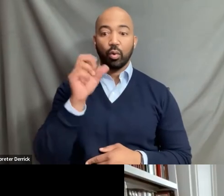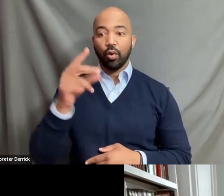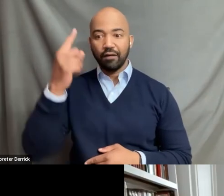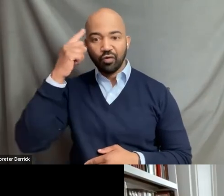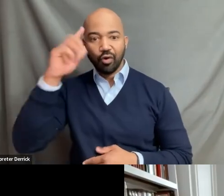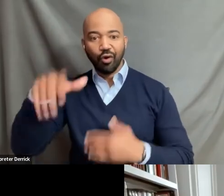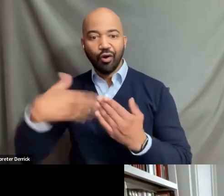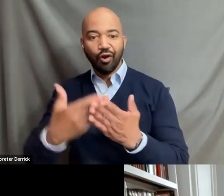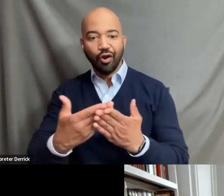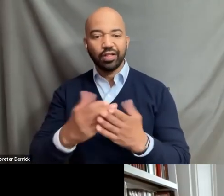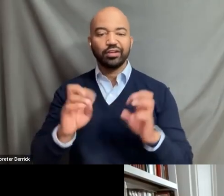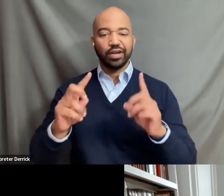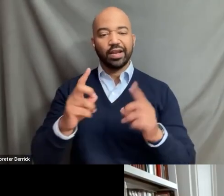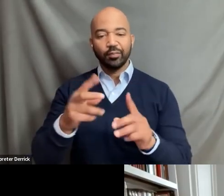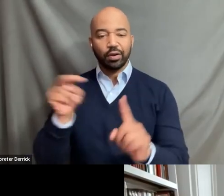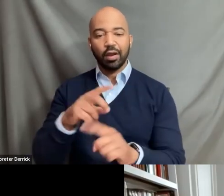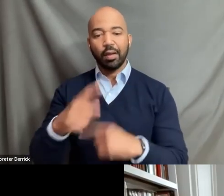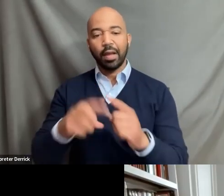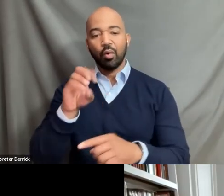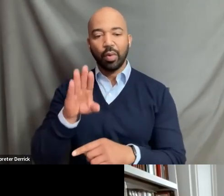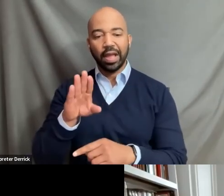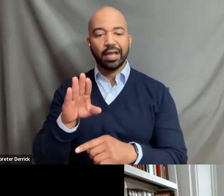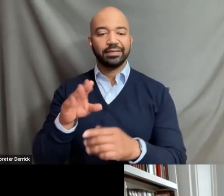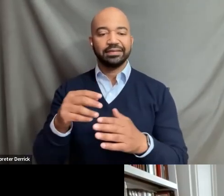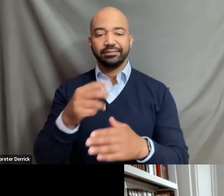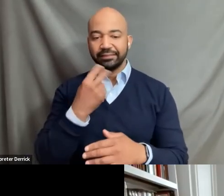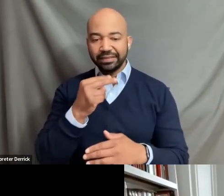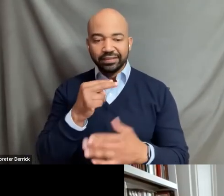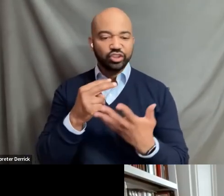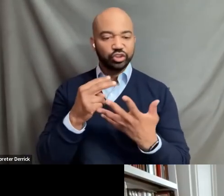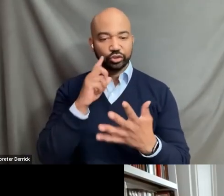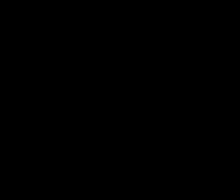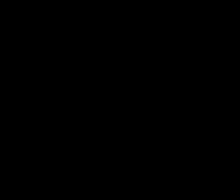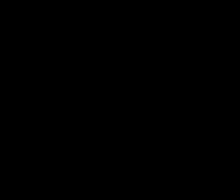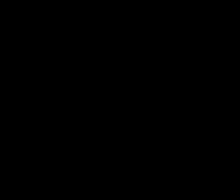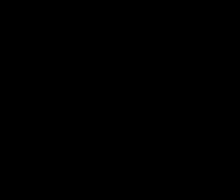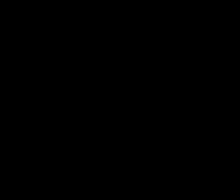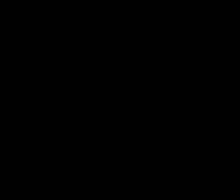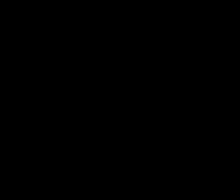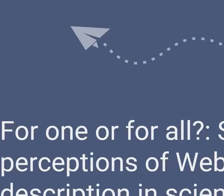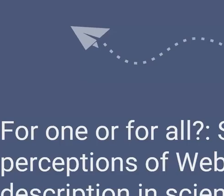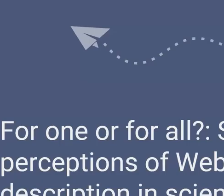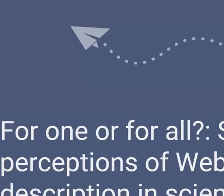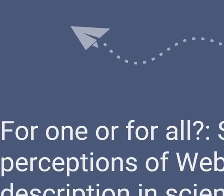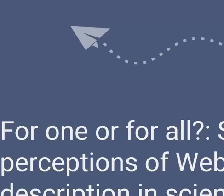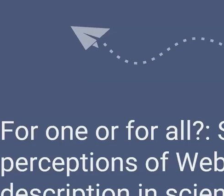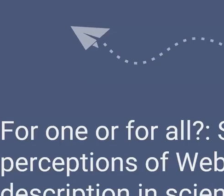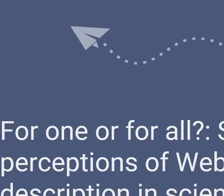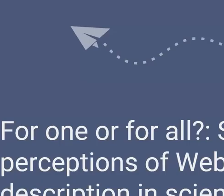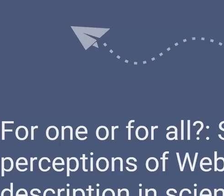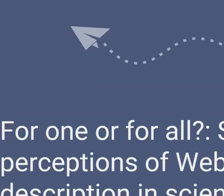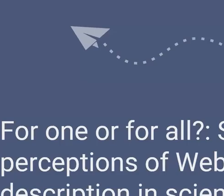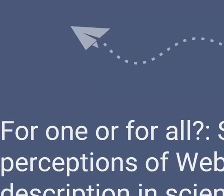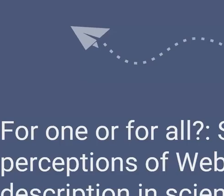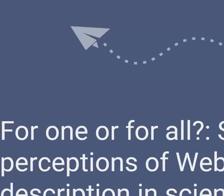educator perceptions of web speech, auditory description and science interactives. And the paper is by Brett Fiedler,